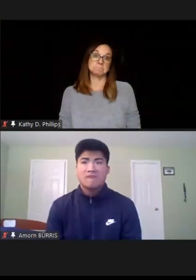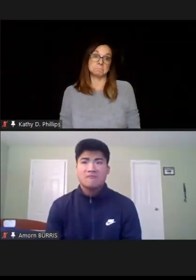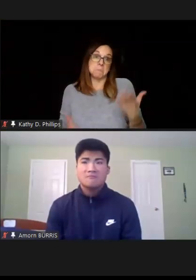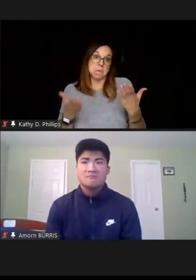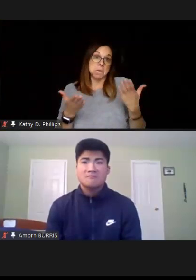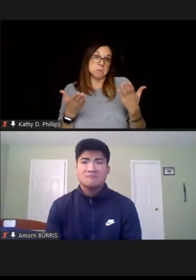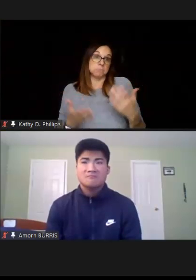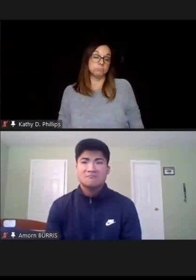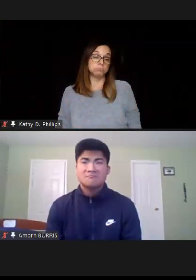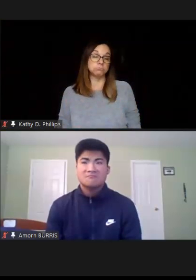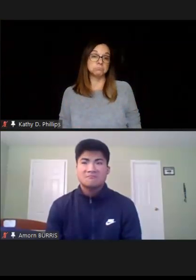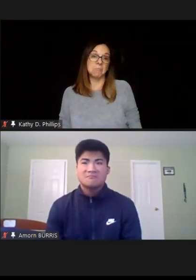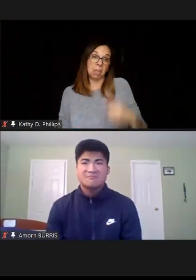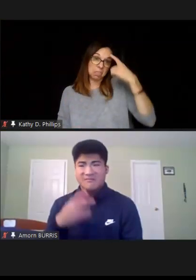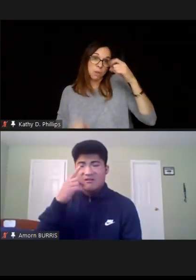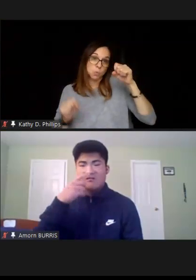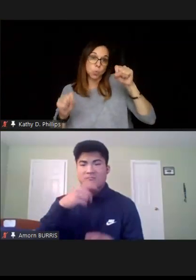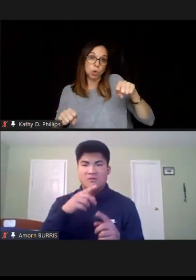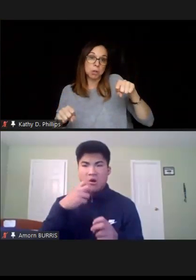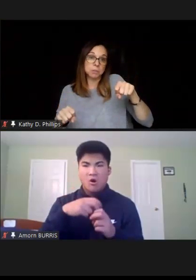Maybe. I think you could.